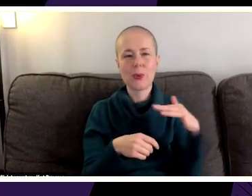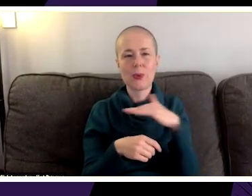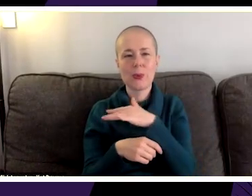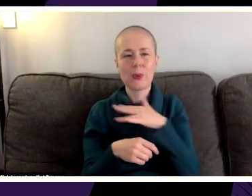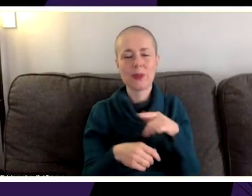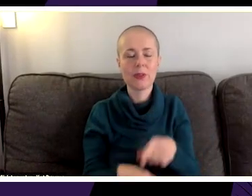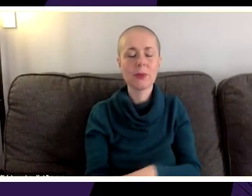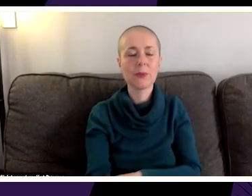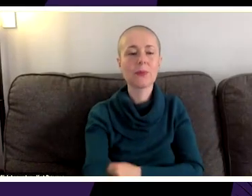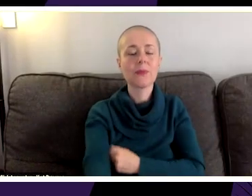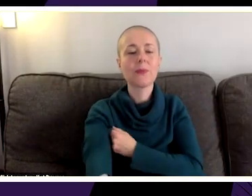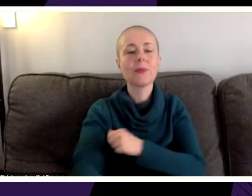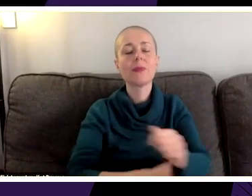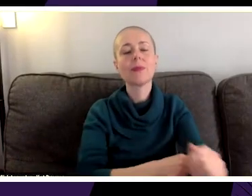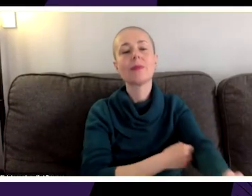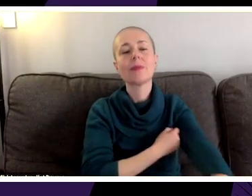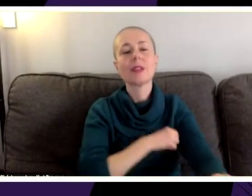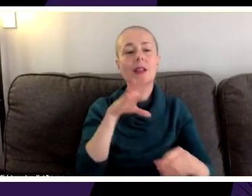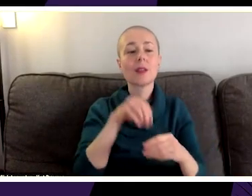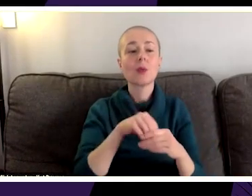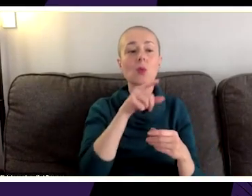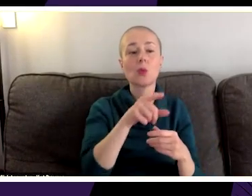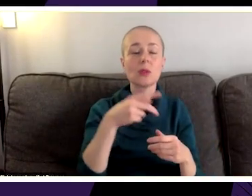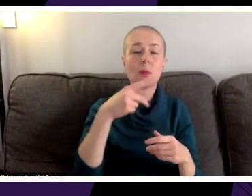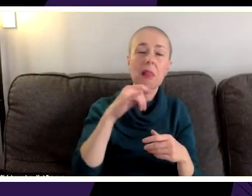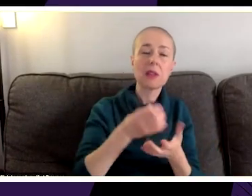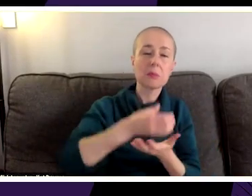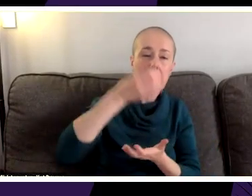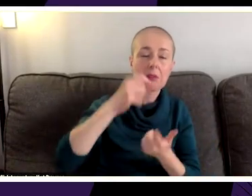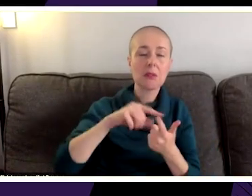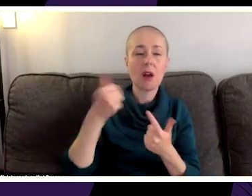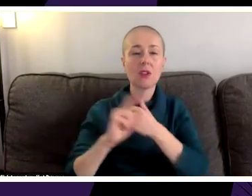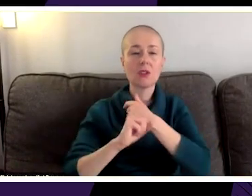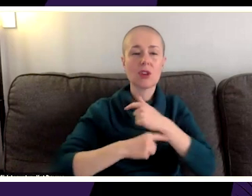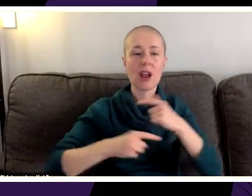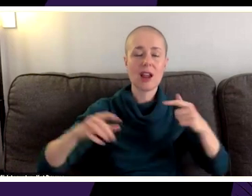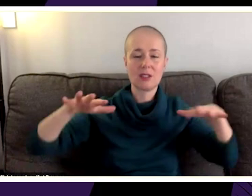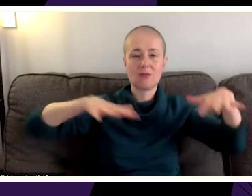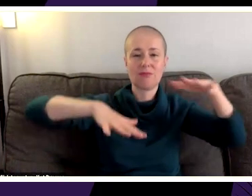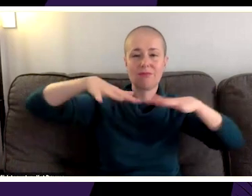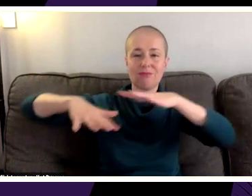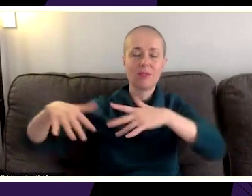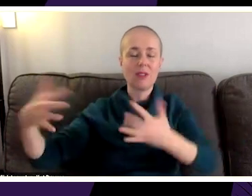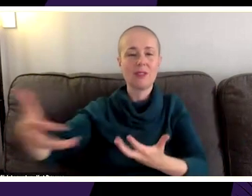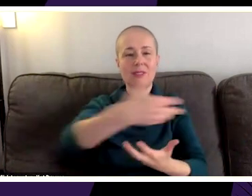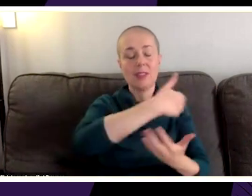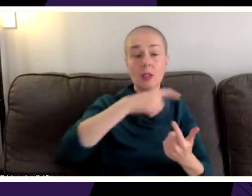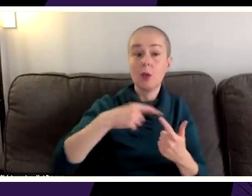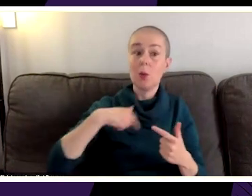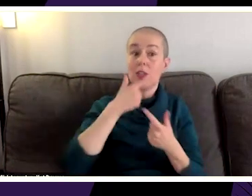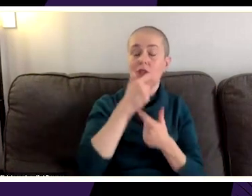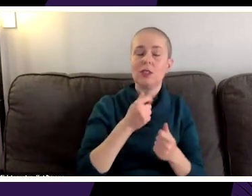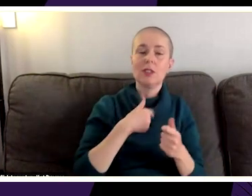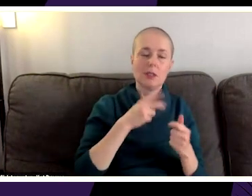These speculative mangroves are composed of plastic bottles and other trash items that appear on the water due to our interest in the relationship between archive and